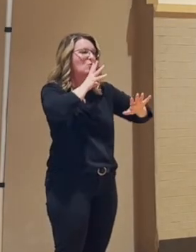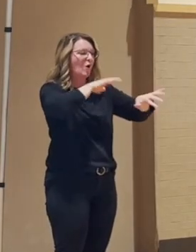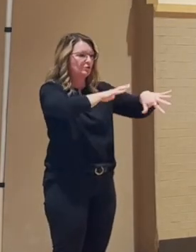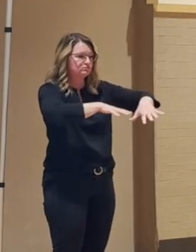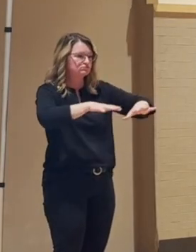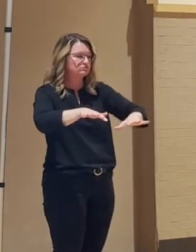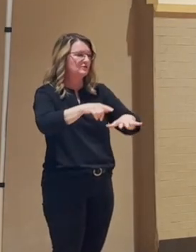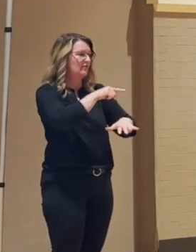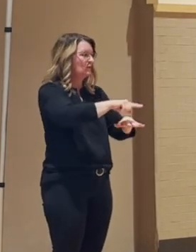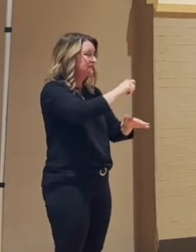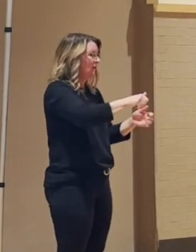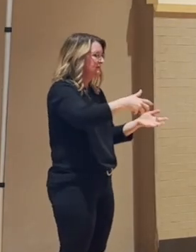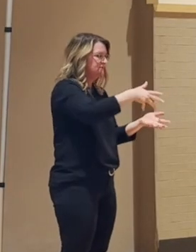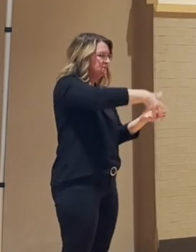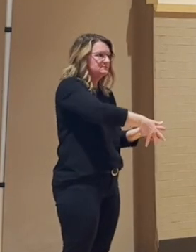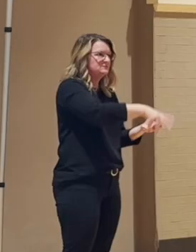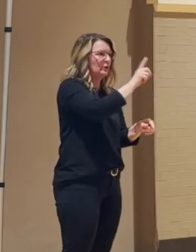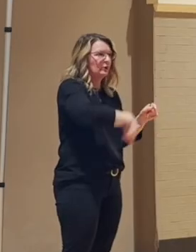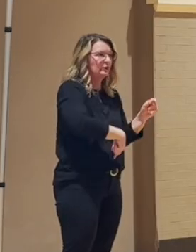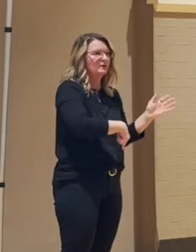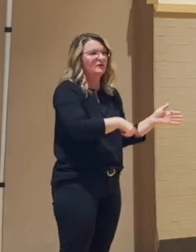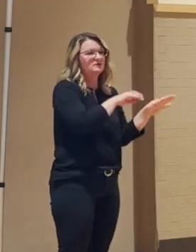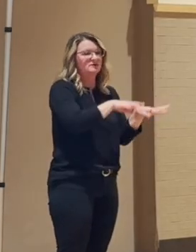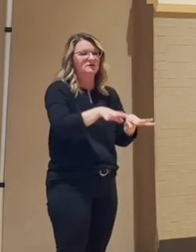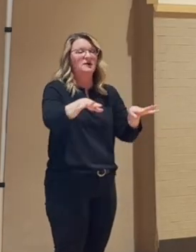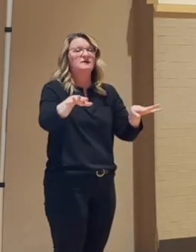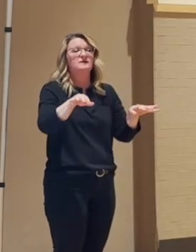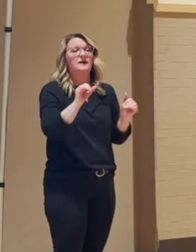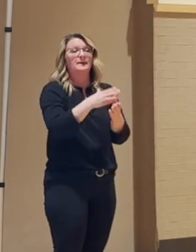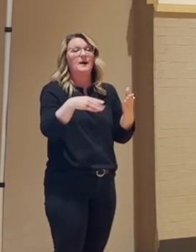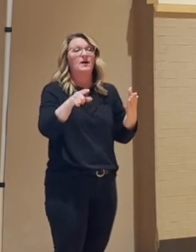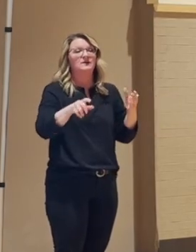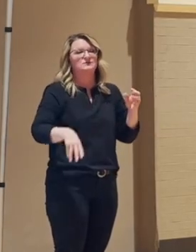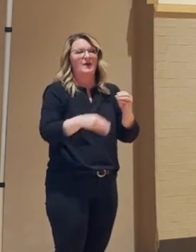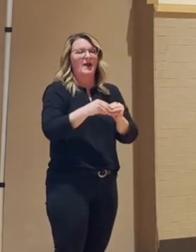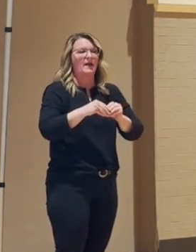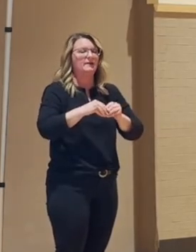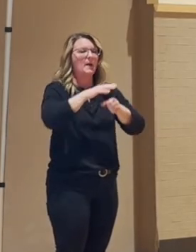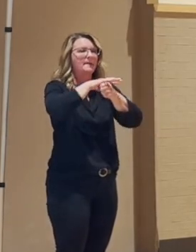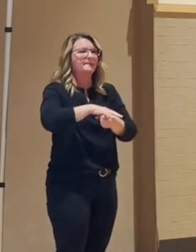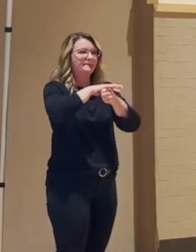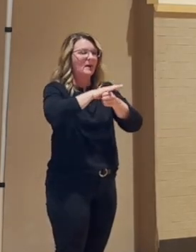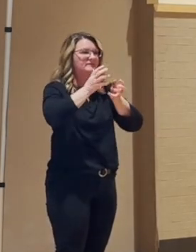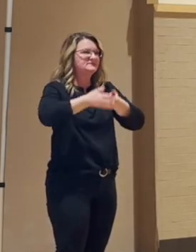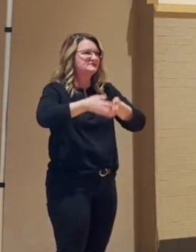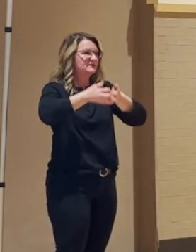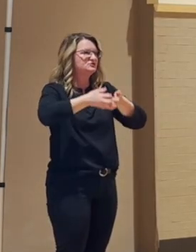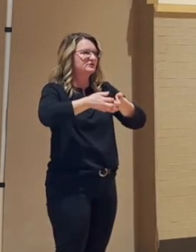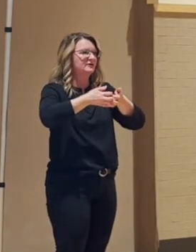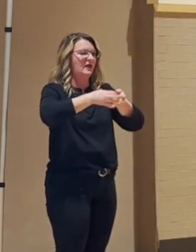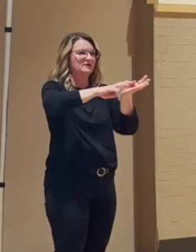to impervious area. And as part of that, we had to add new pump stations and new trunk